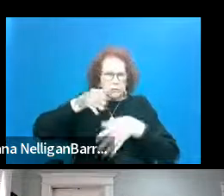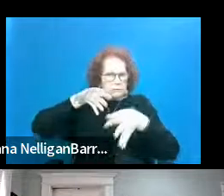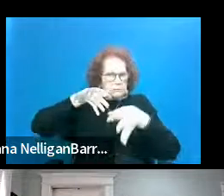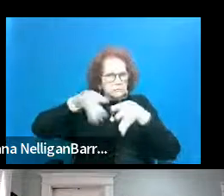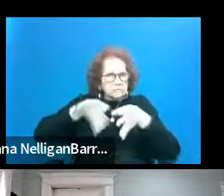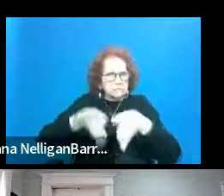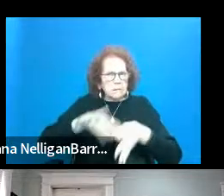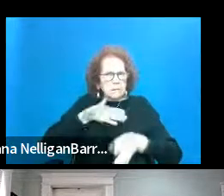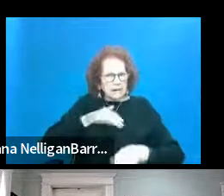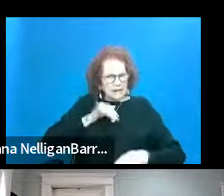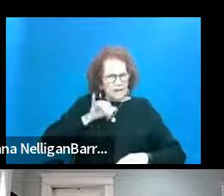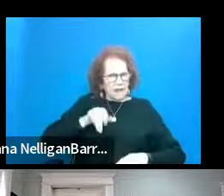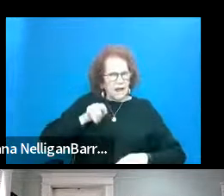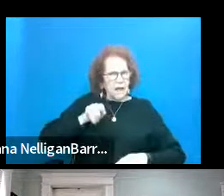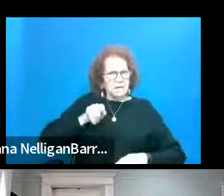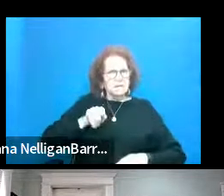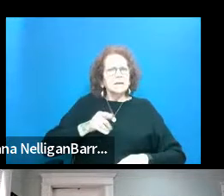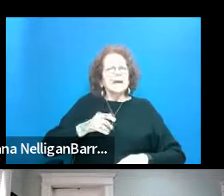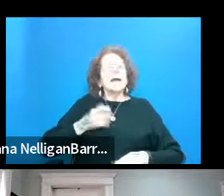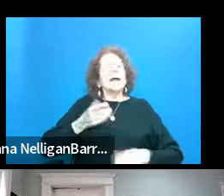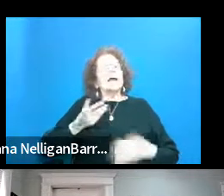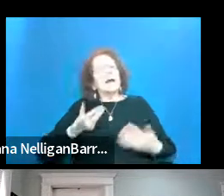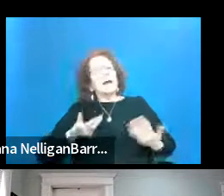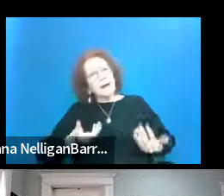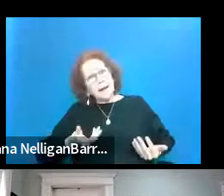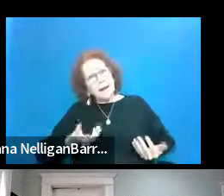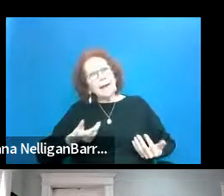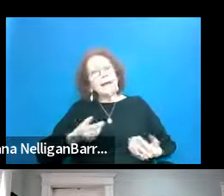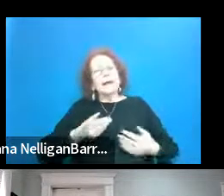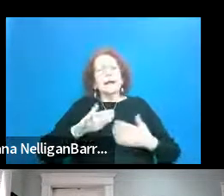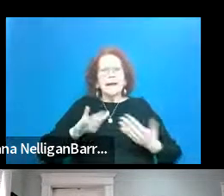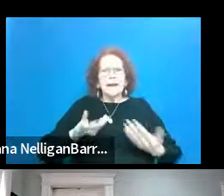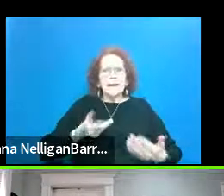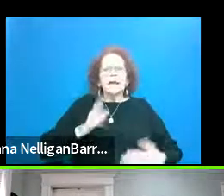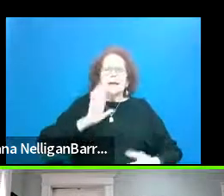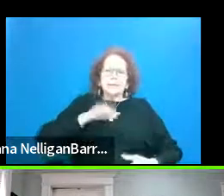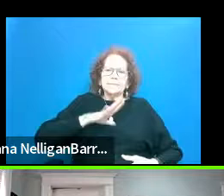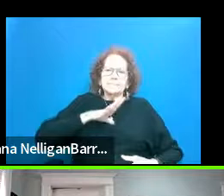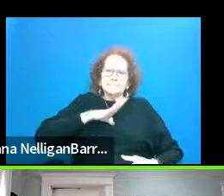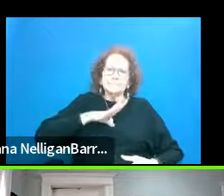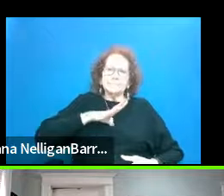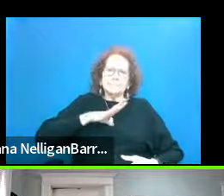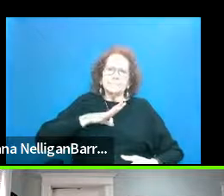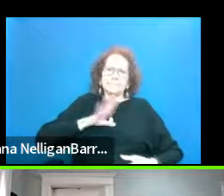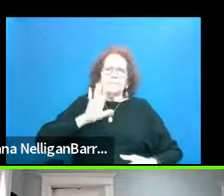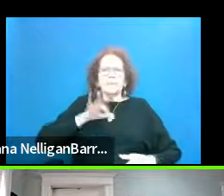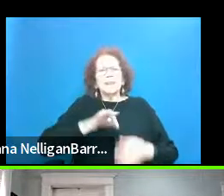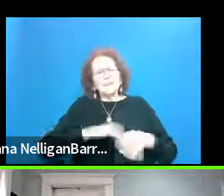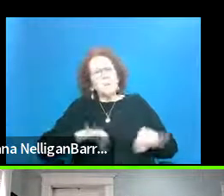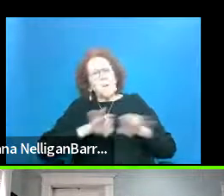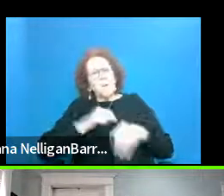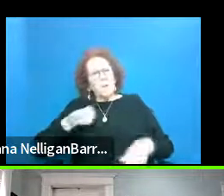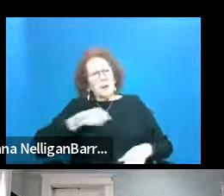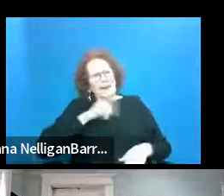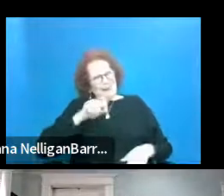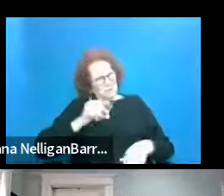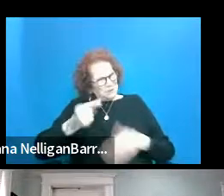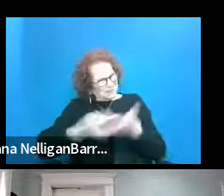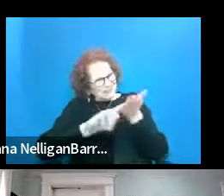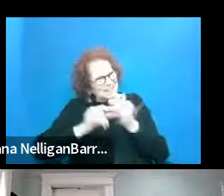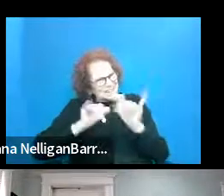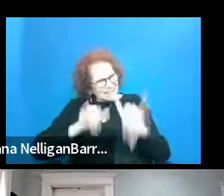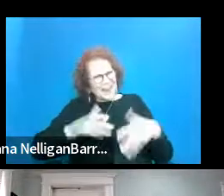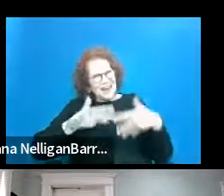Look, we don't have, I don't even, well, yeah, okay. So we already, it's important. We need to talk about well, we already know we don't have nearly